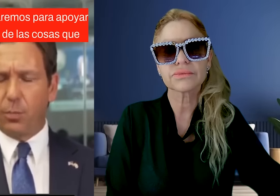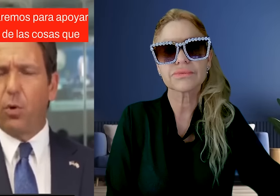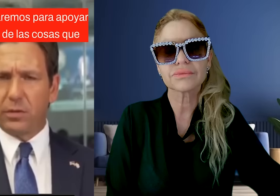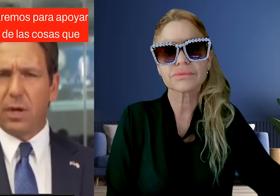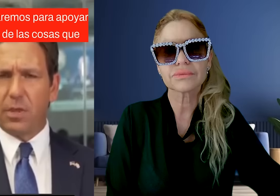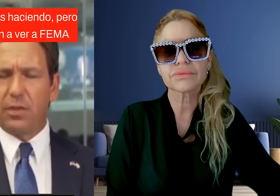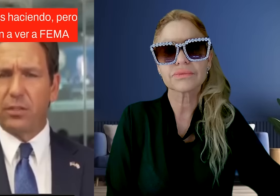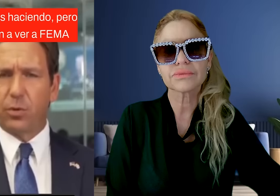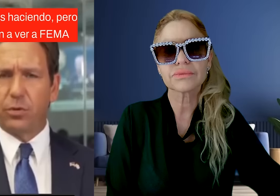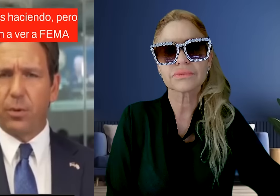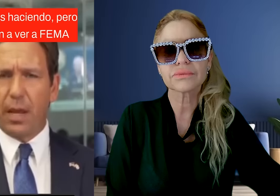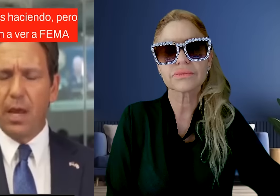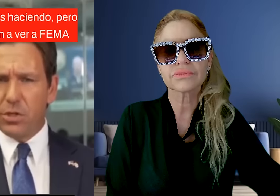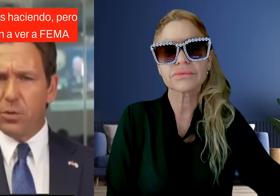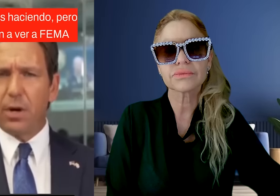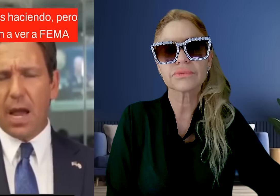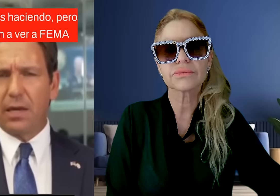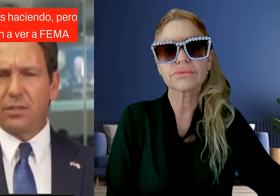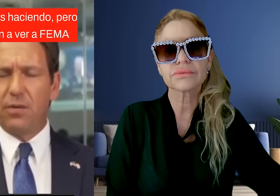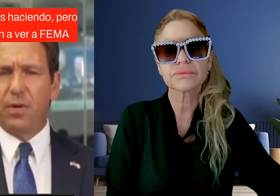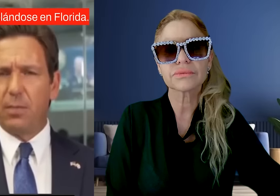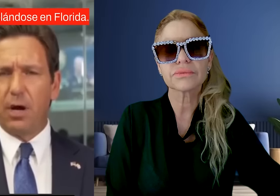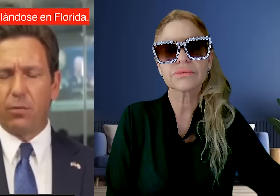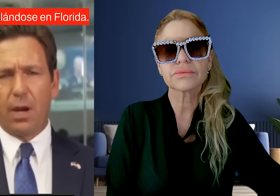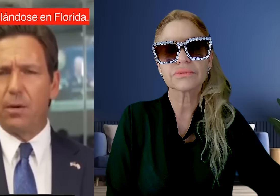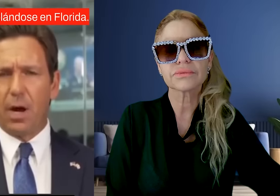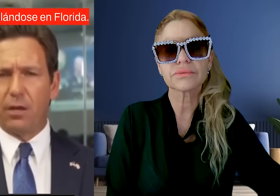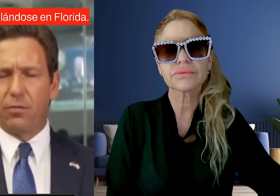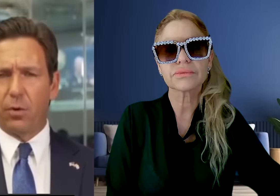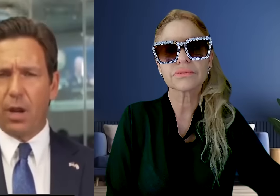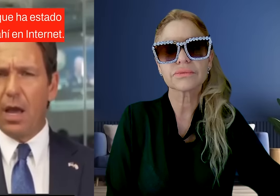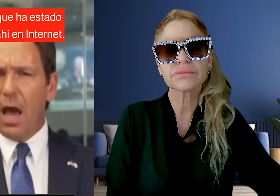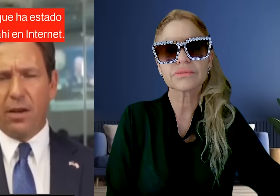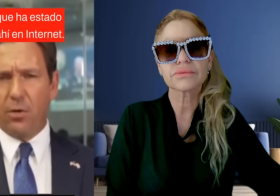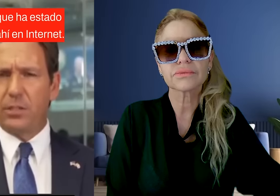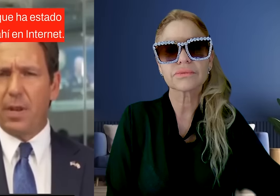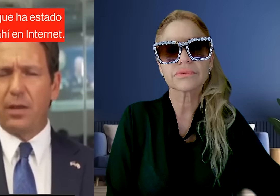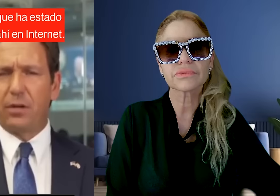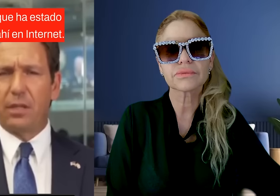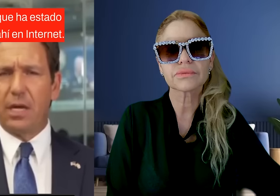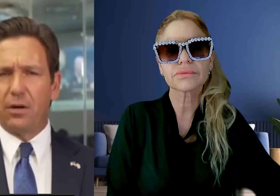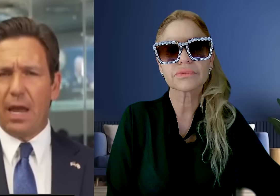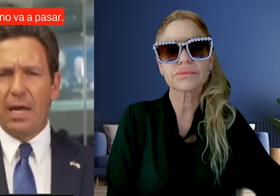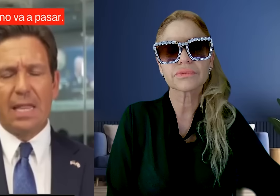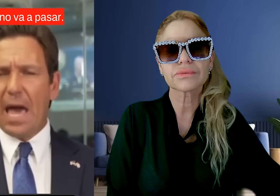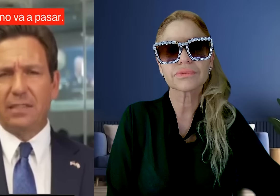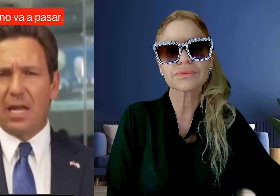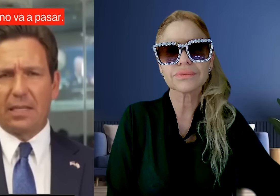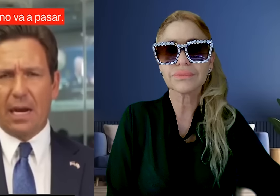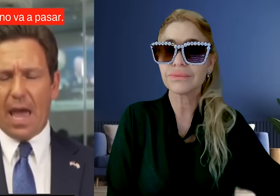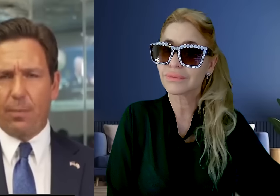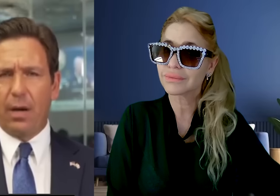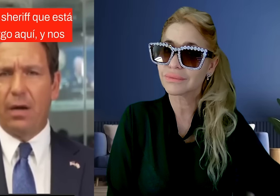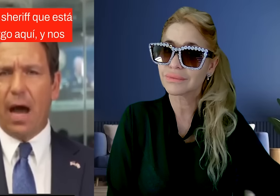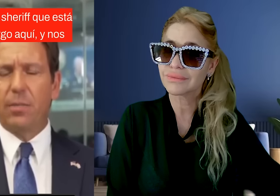to support some of the things we're doing, but you are not going to see FEMA running amok in Florida. I know that's been out there on the internet. That is not